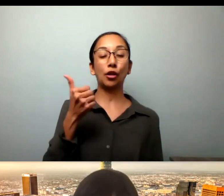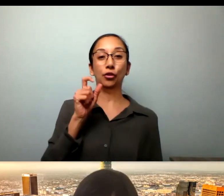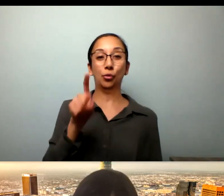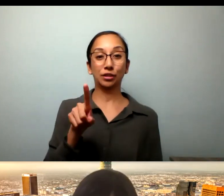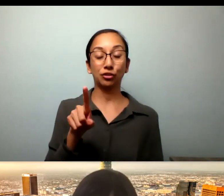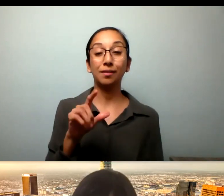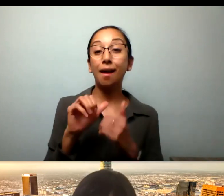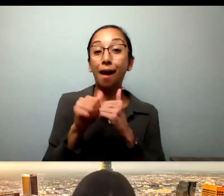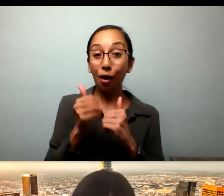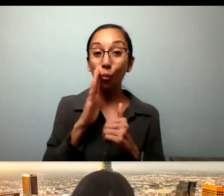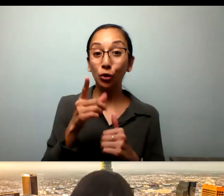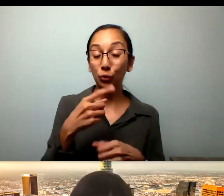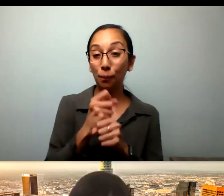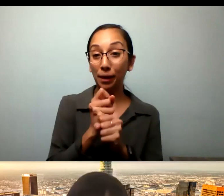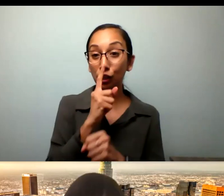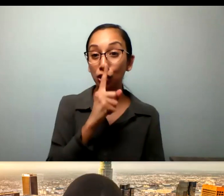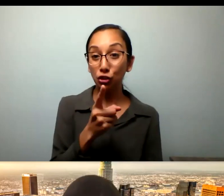how will you make sure